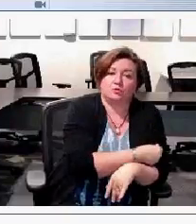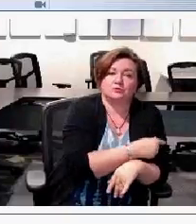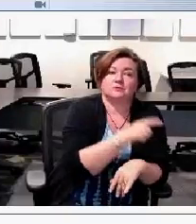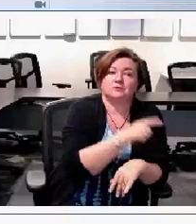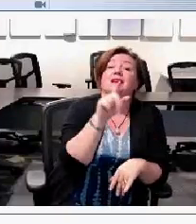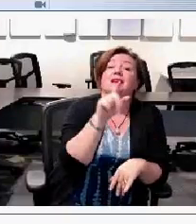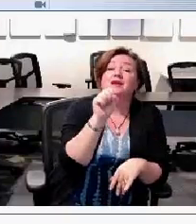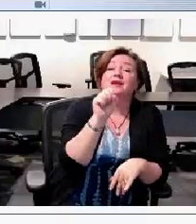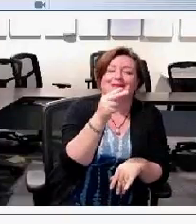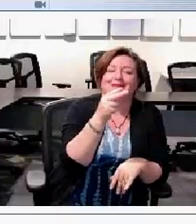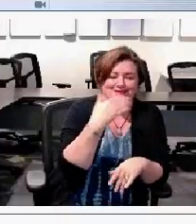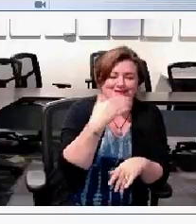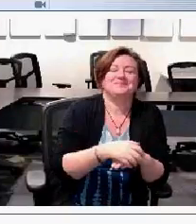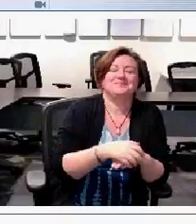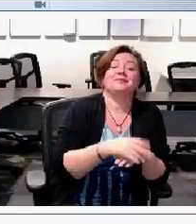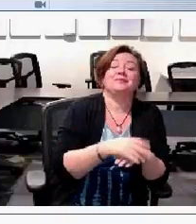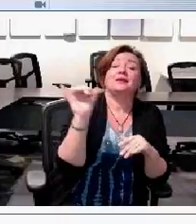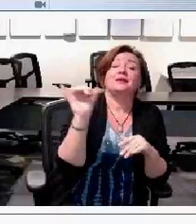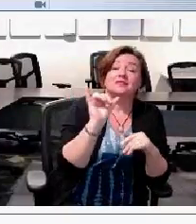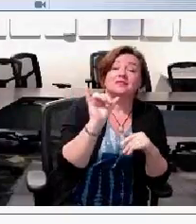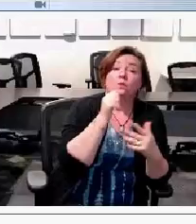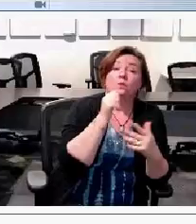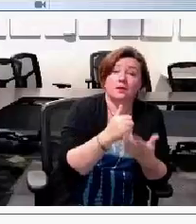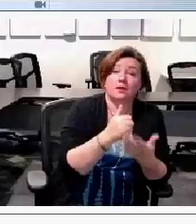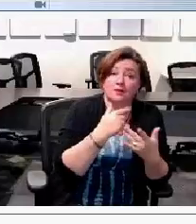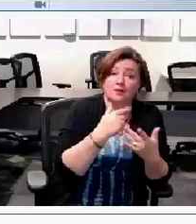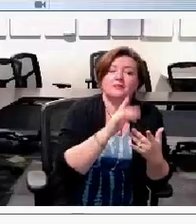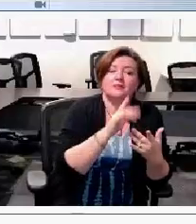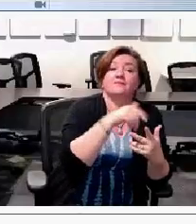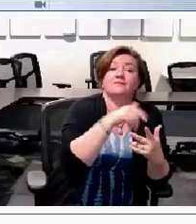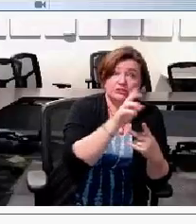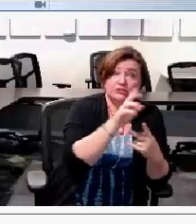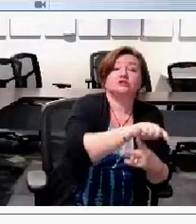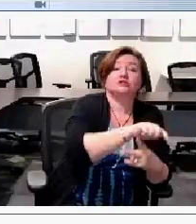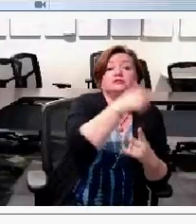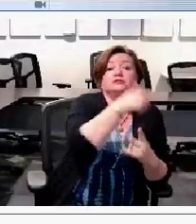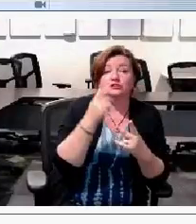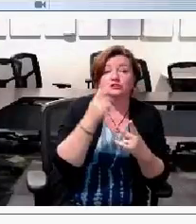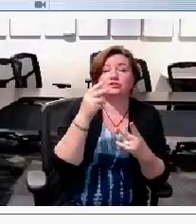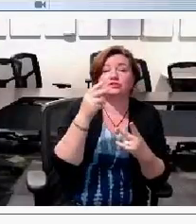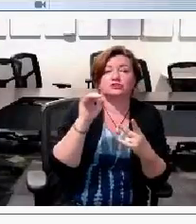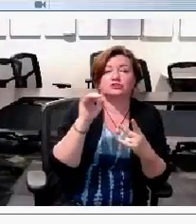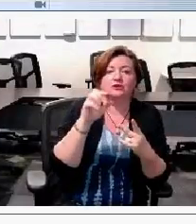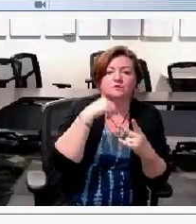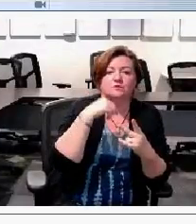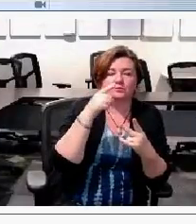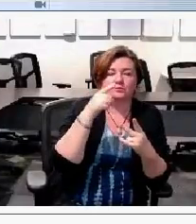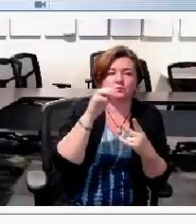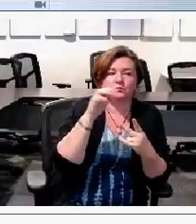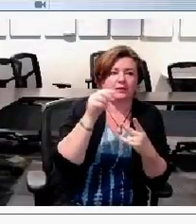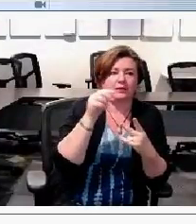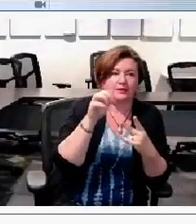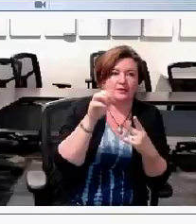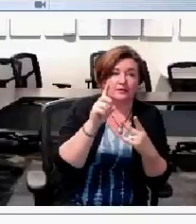who are deaf and hard of hearing. And then after that, I will be introducing Cheryl Redhead with the Connect